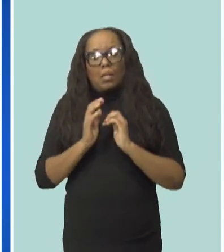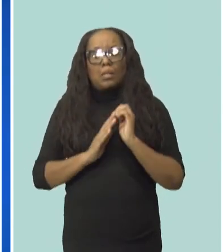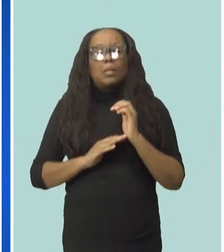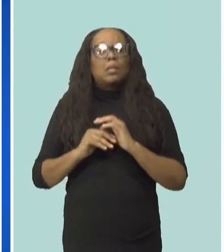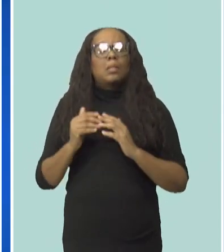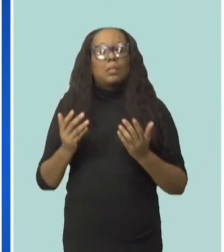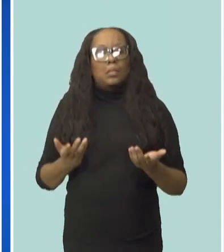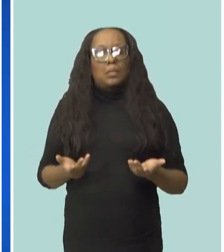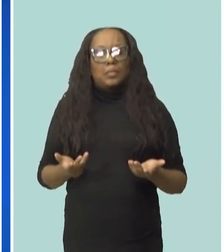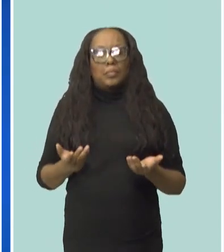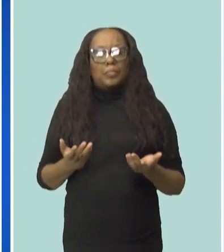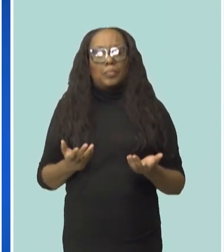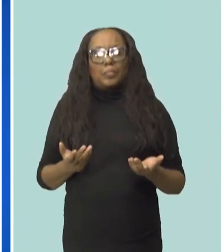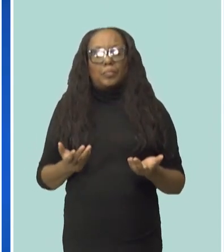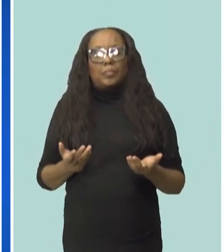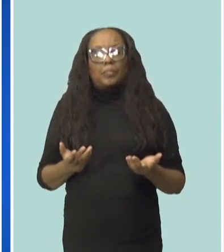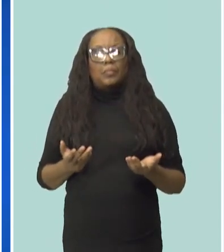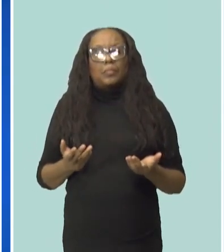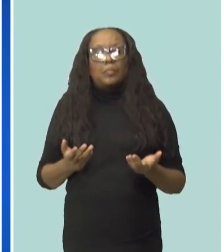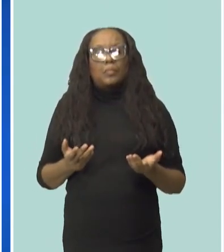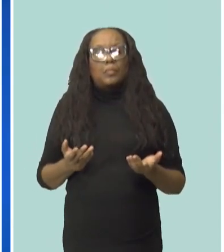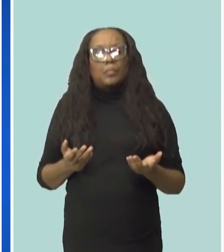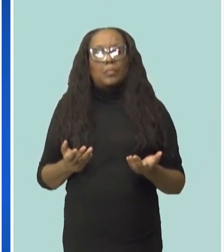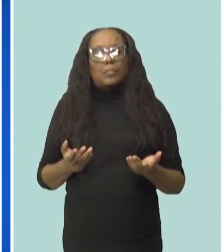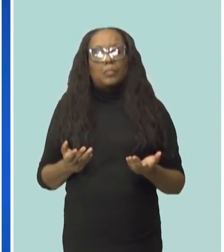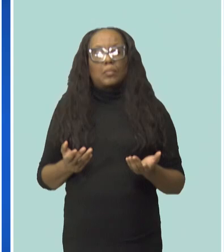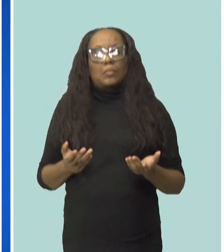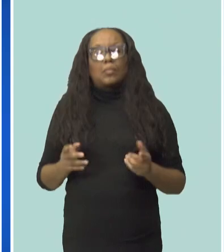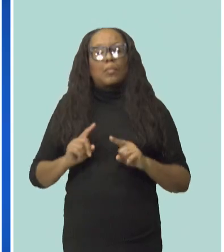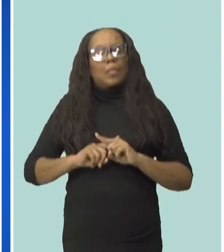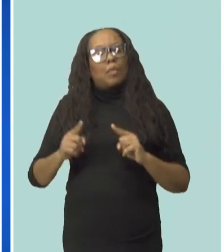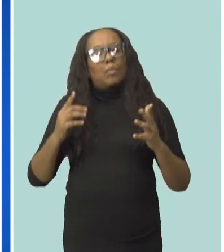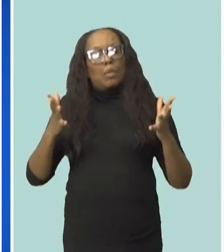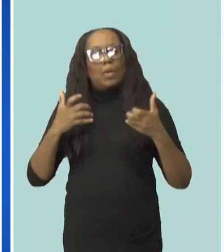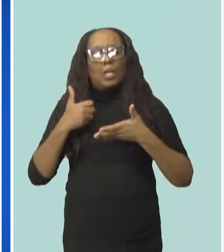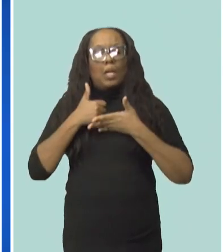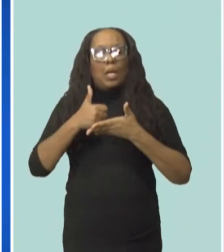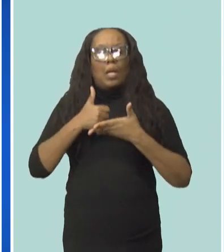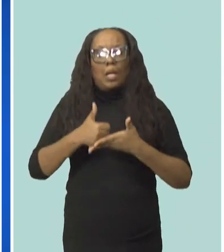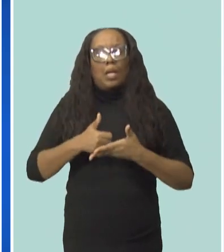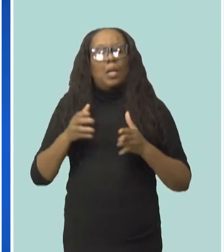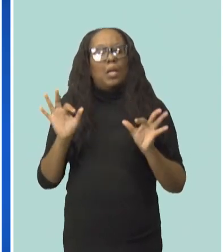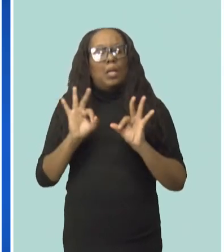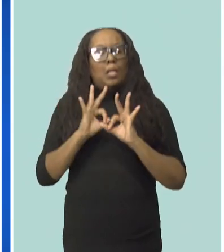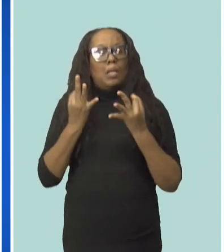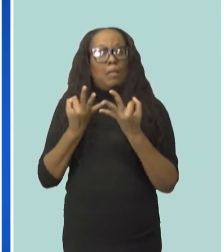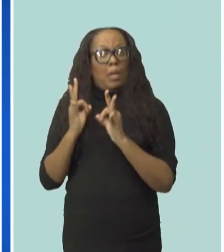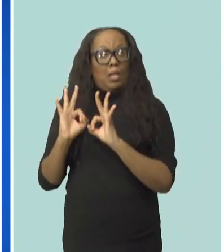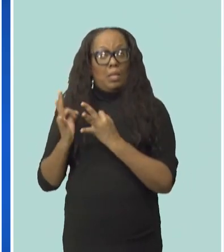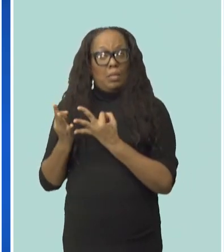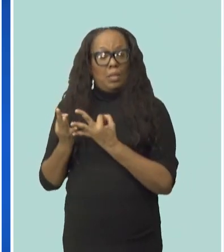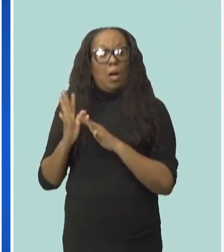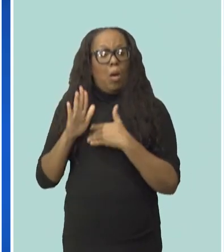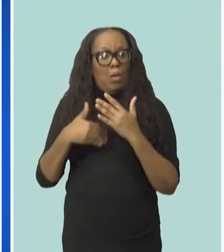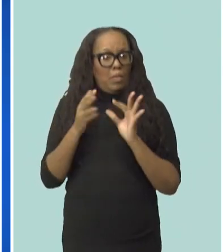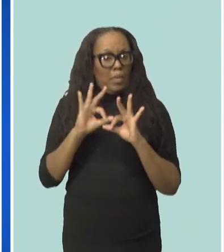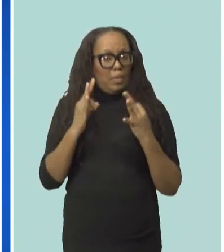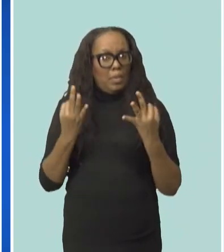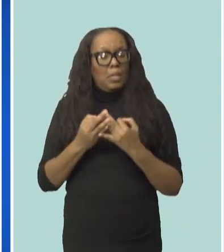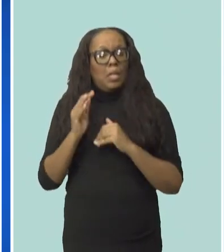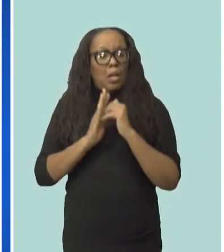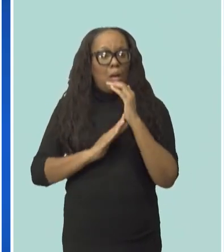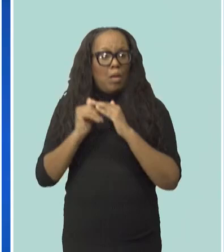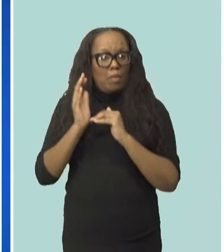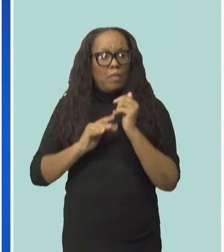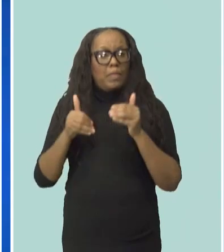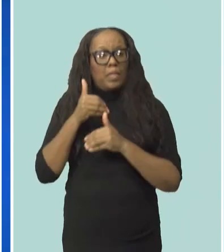progress, but we're very committed to helping the families at least to be comfortable for the next few days